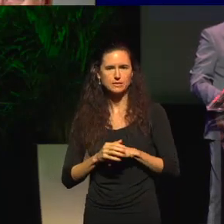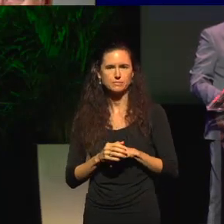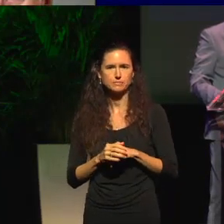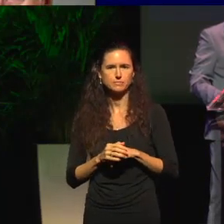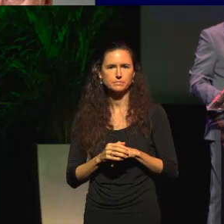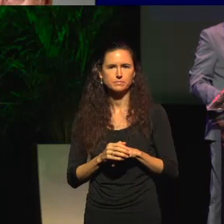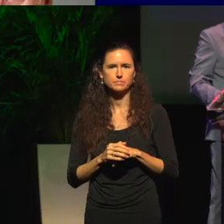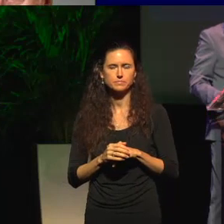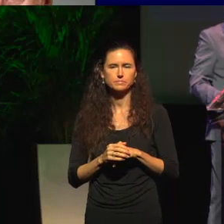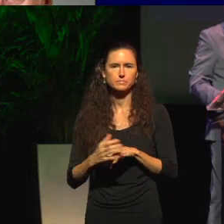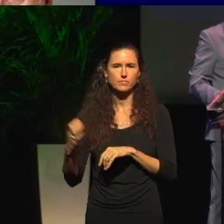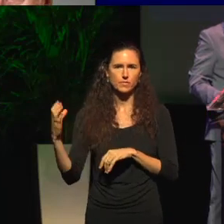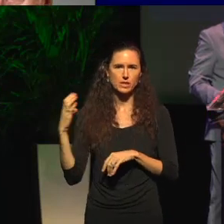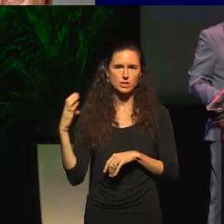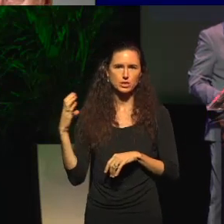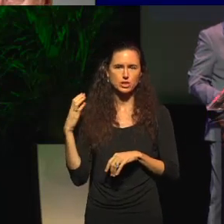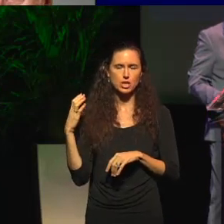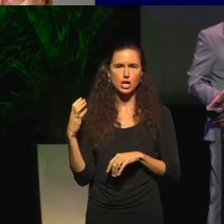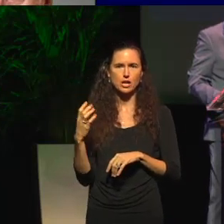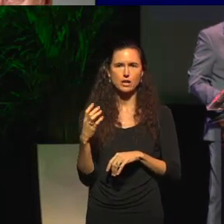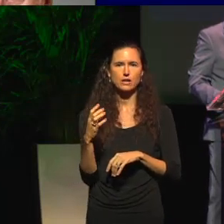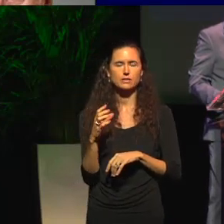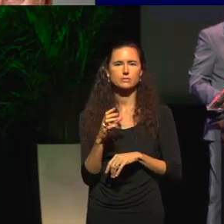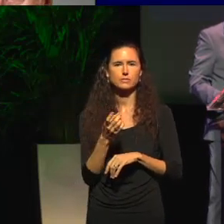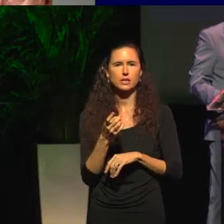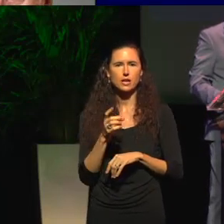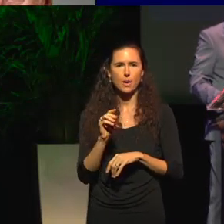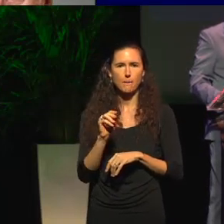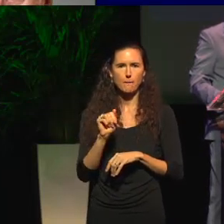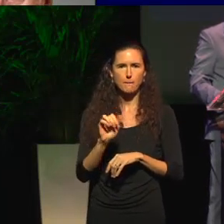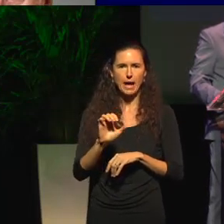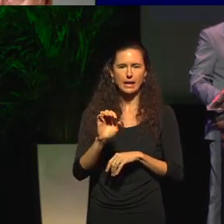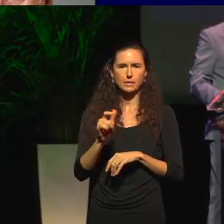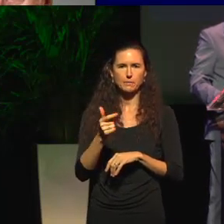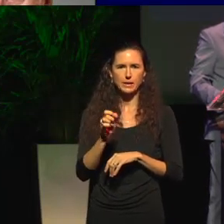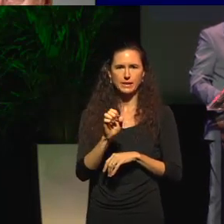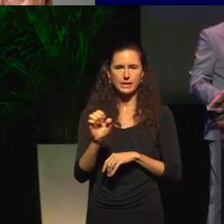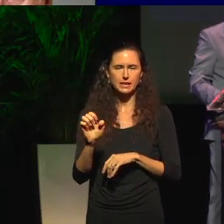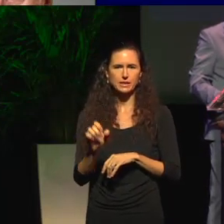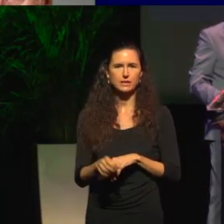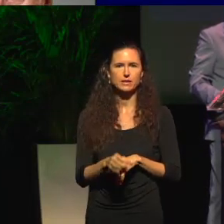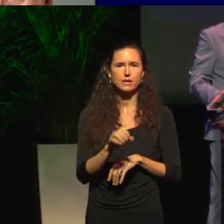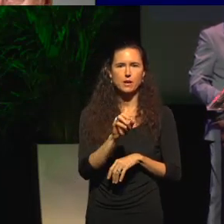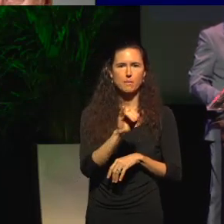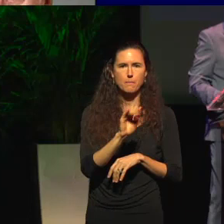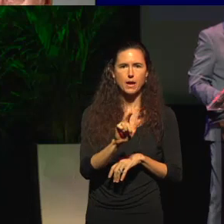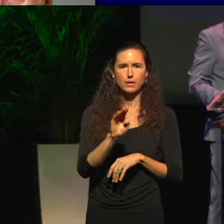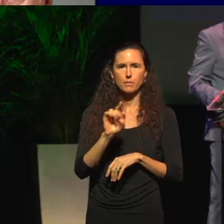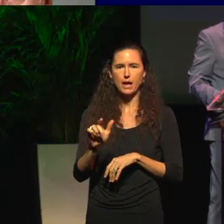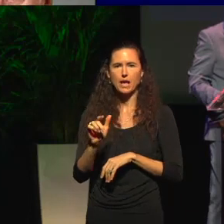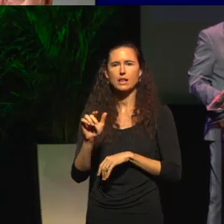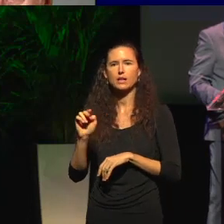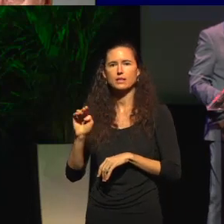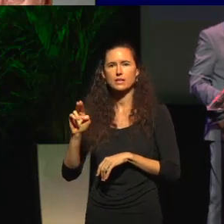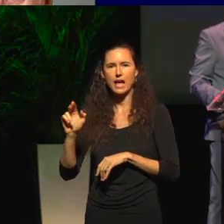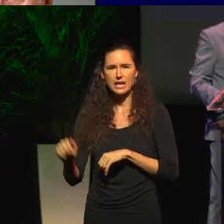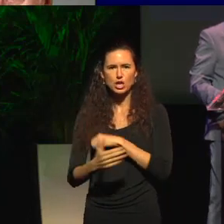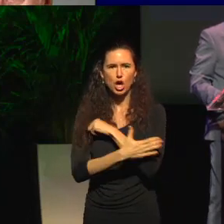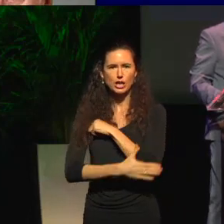Our board chair, Mr. Thomas Mack McGee. Mr. Michael Bell, our Nassau County Vice